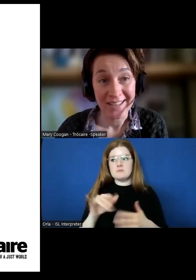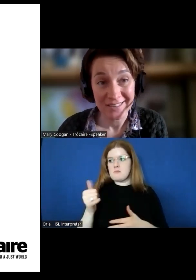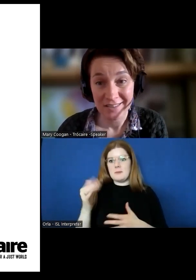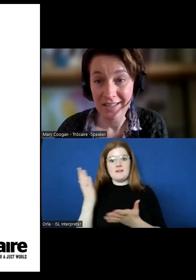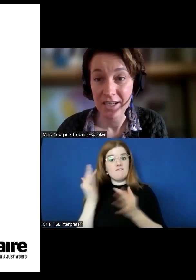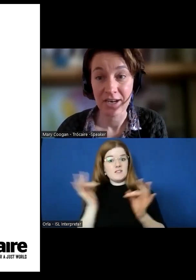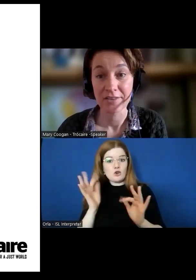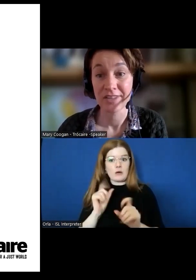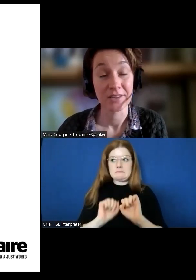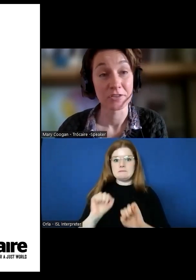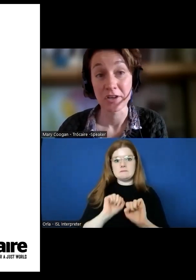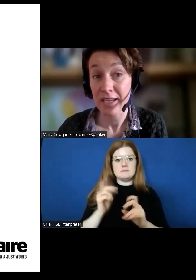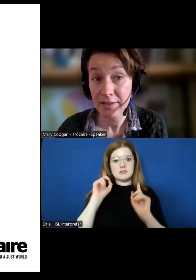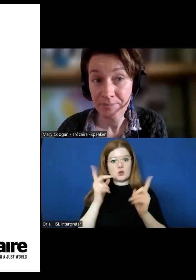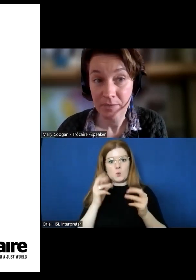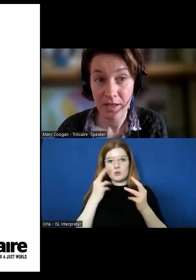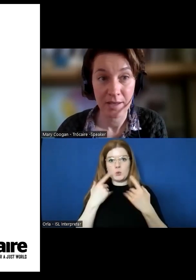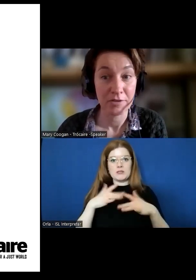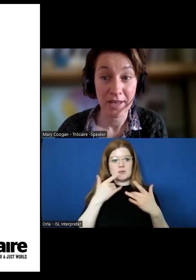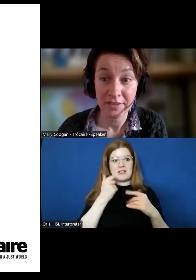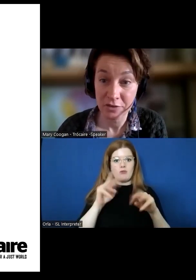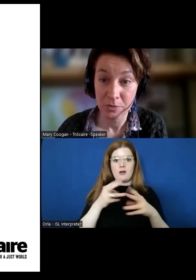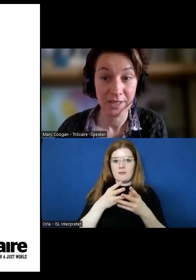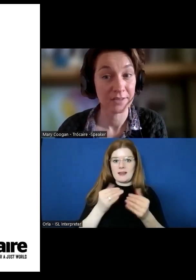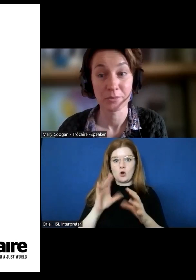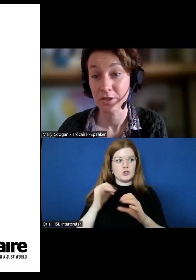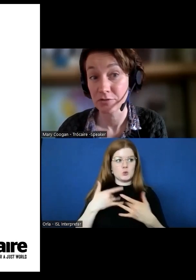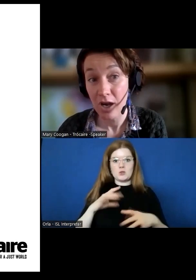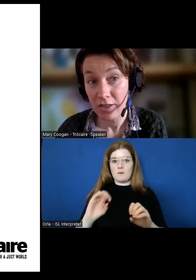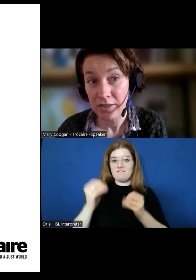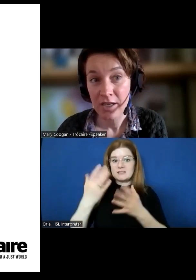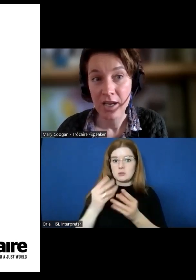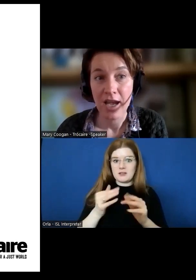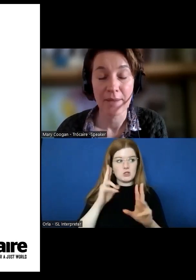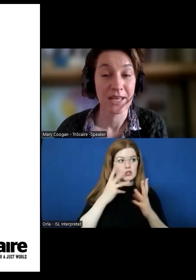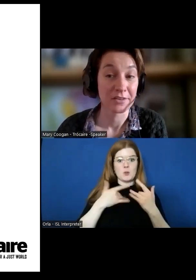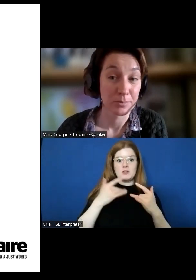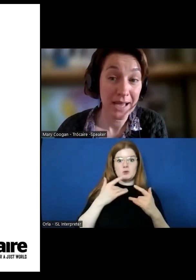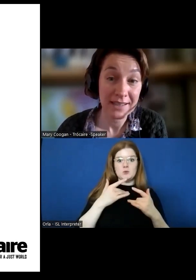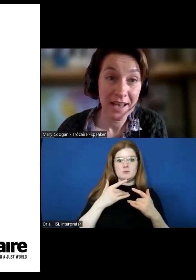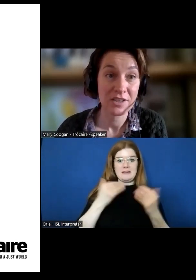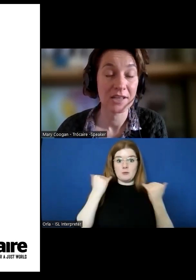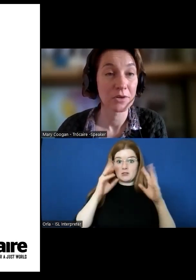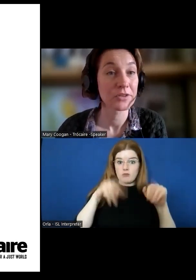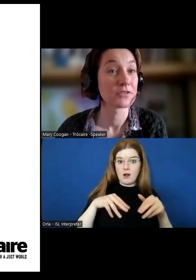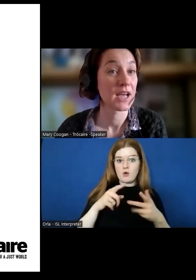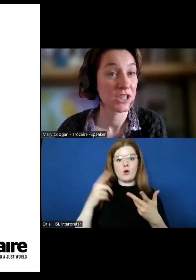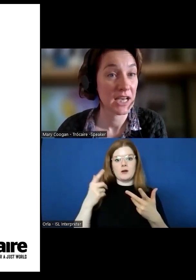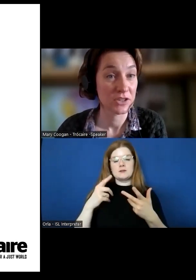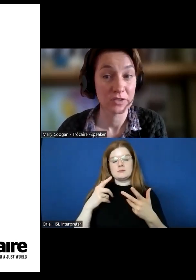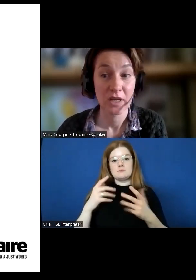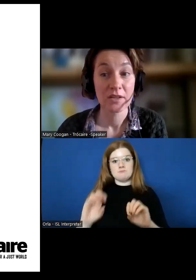fear or hesitancy around saying the wrong thing, offending someone, getting something wrong, getting some backlash. And also